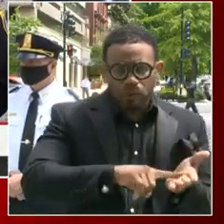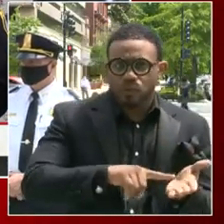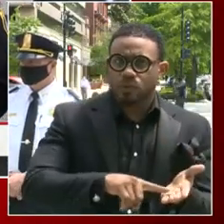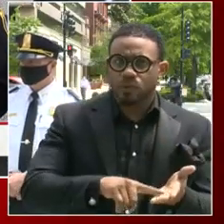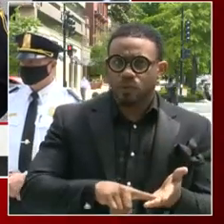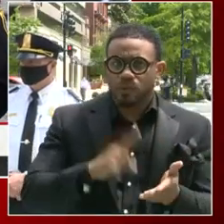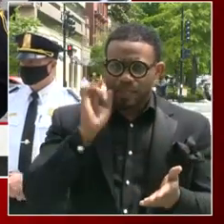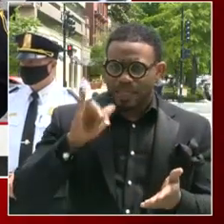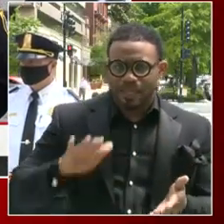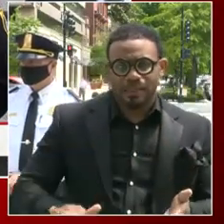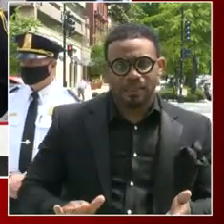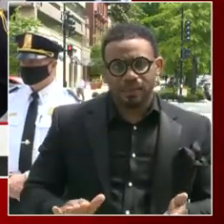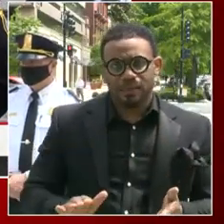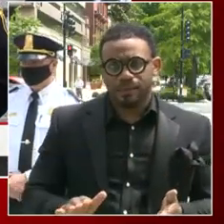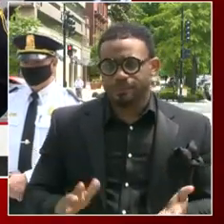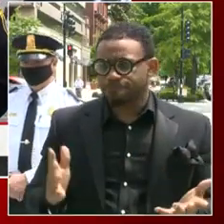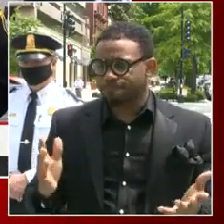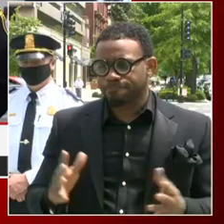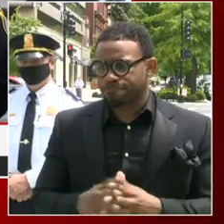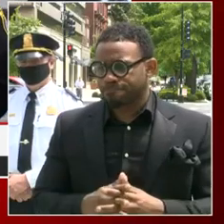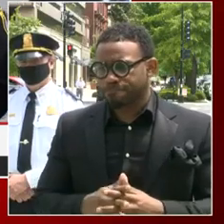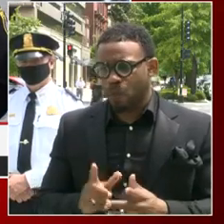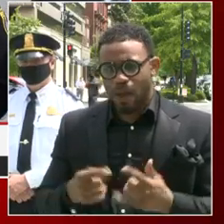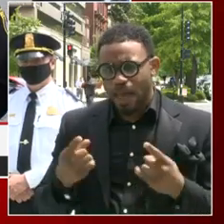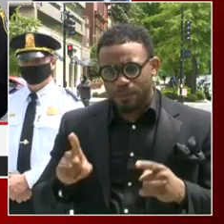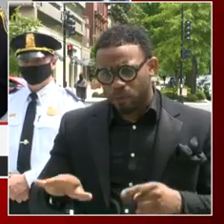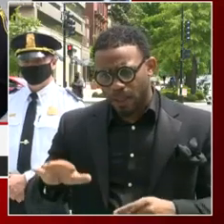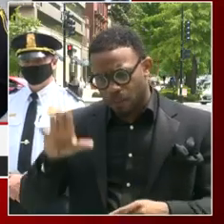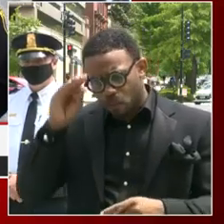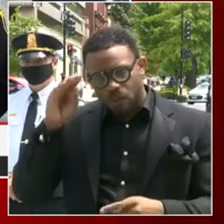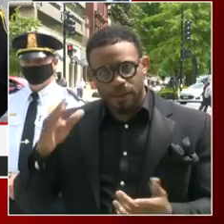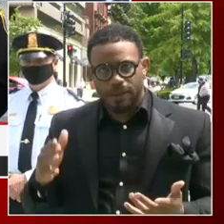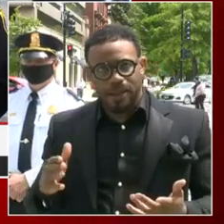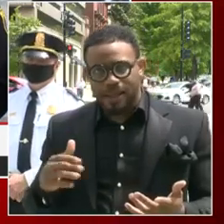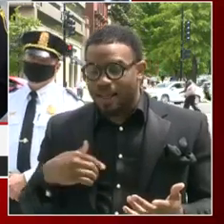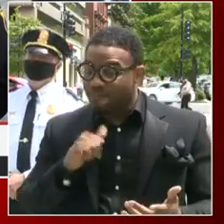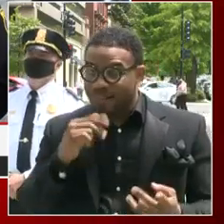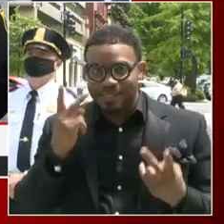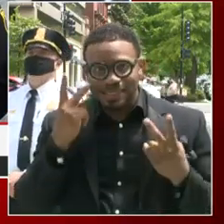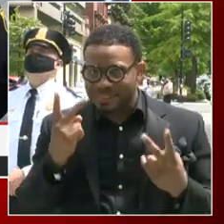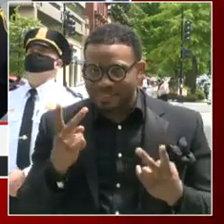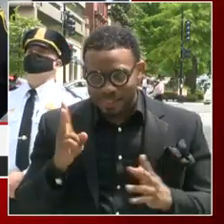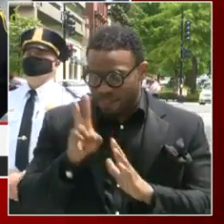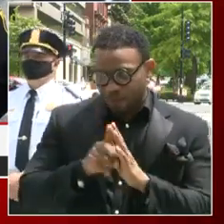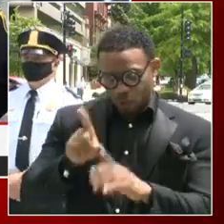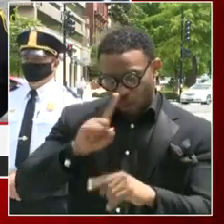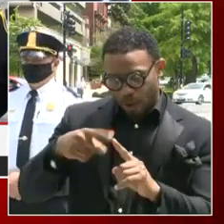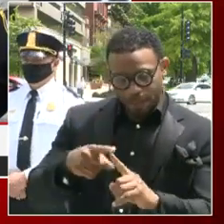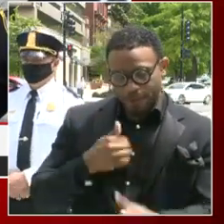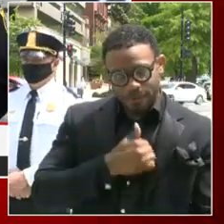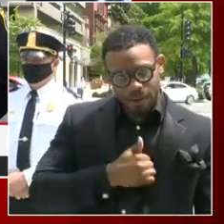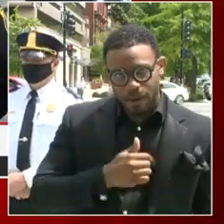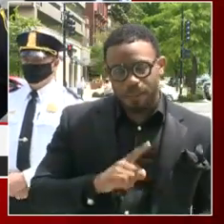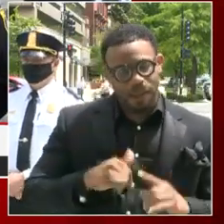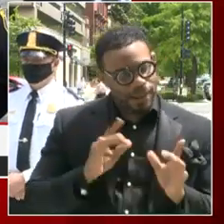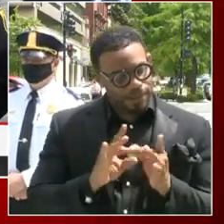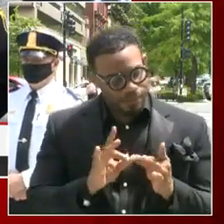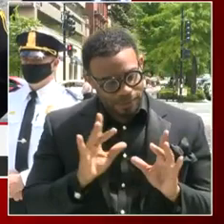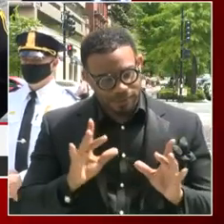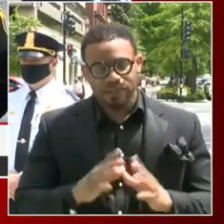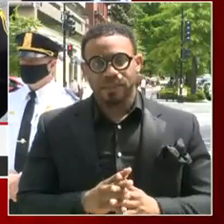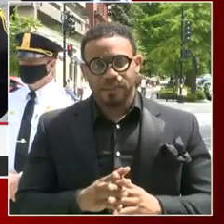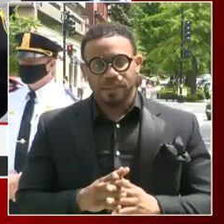investigate his whereabouts and what happened to him. I haven't seen a video, but as I